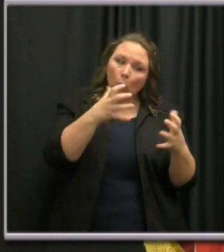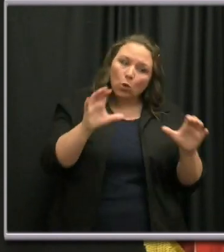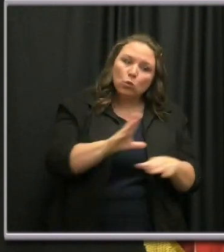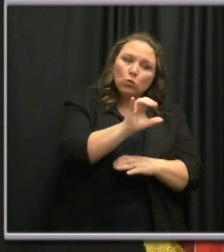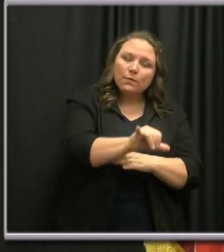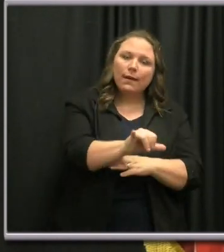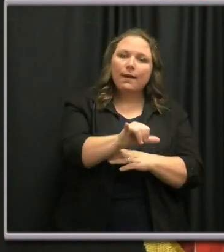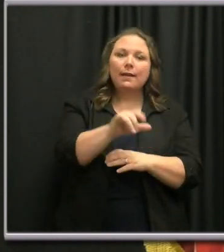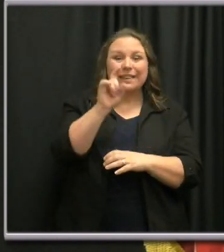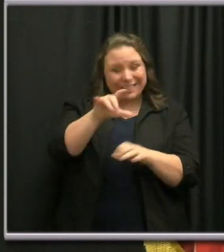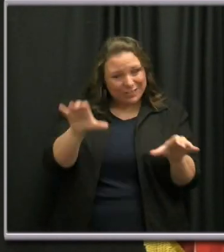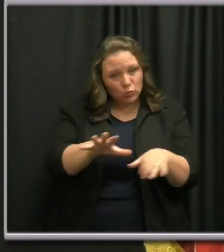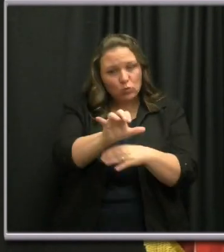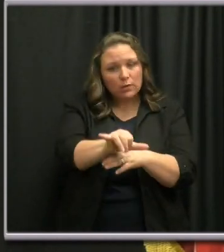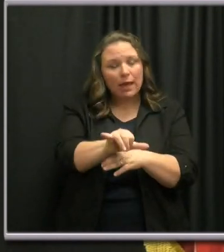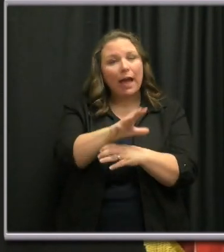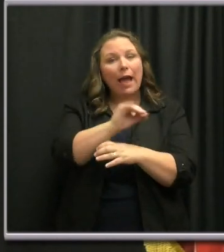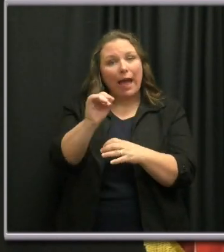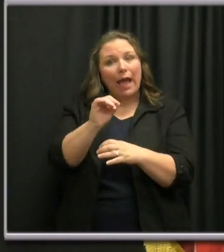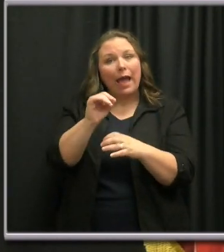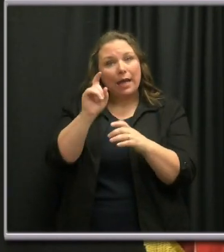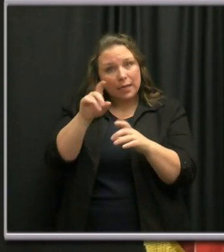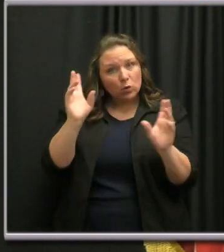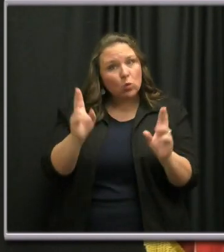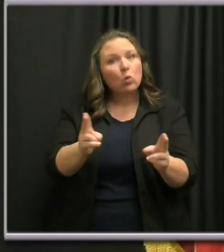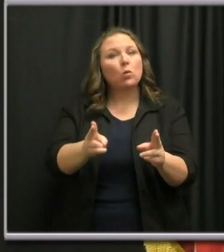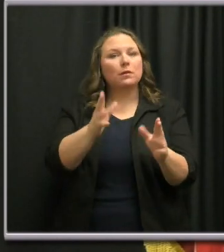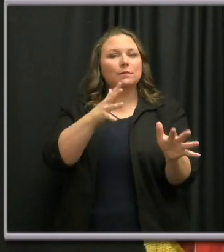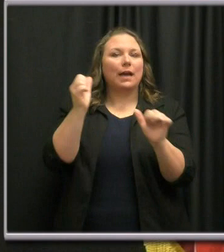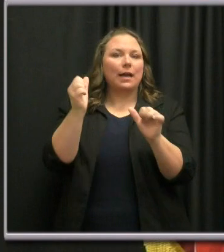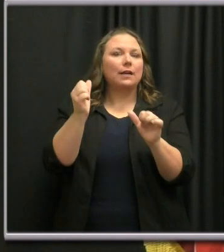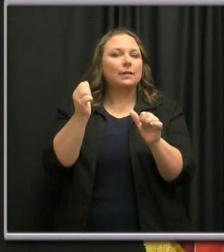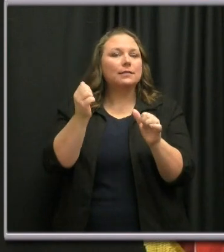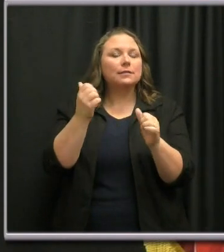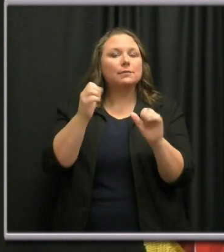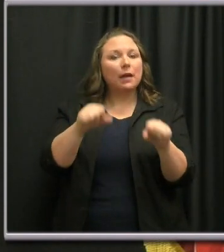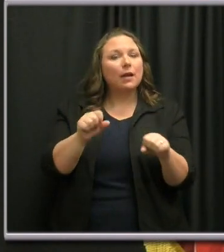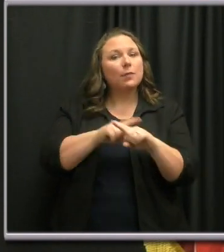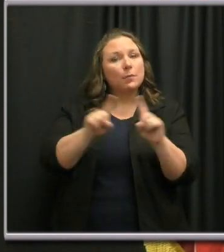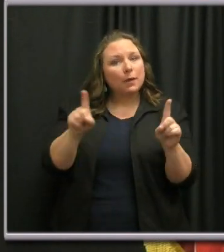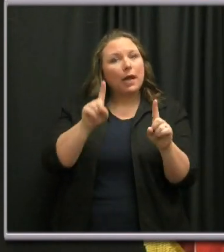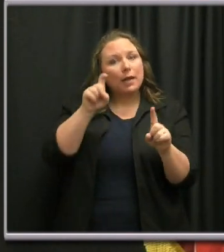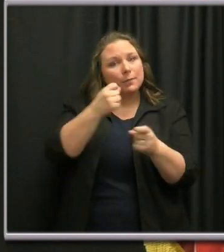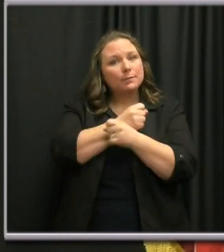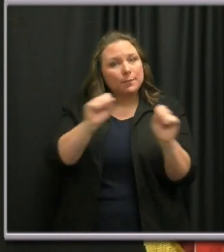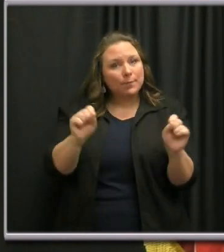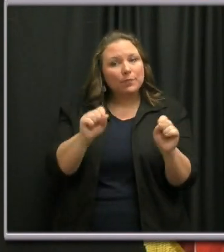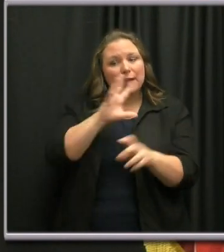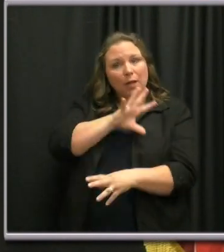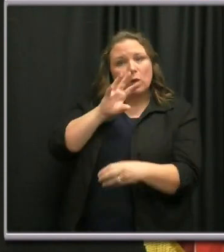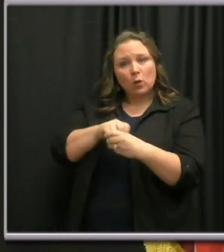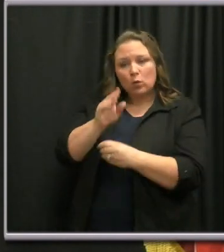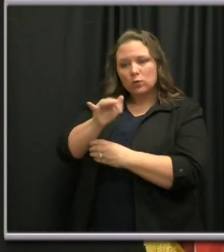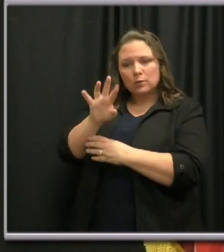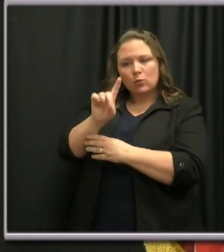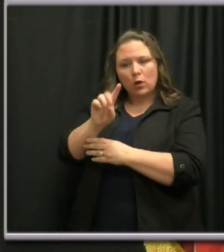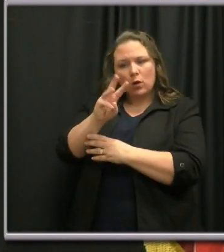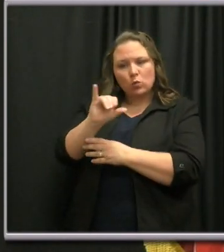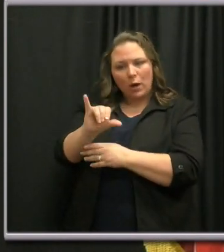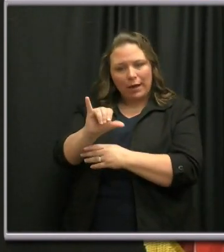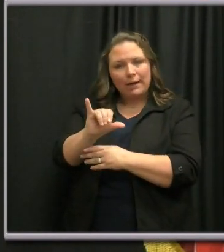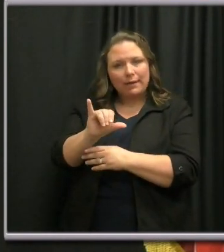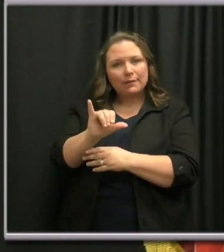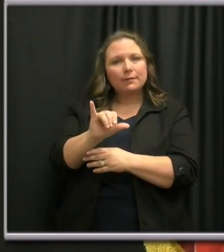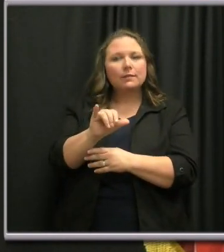What is required? That includes Broadway and the availability of public health